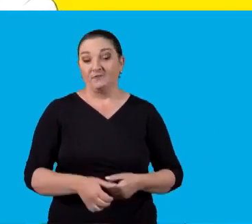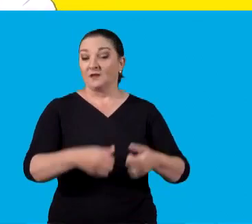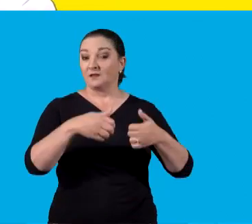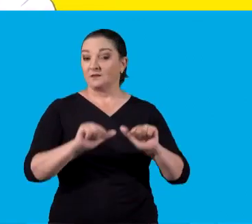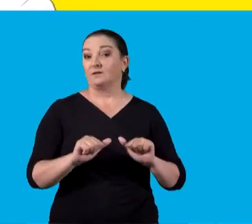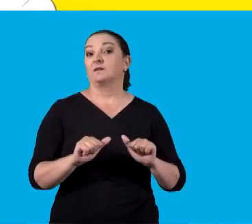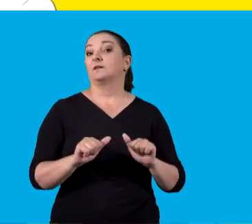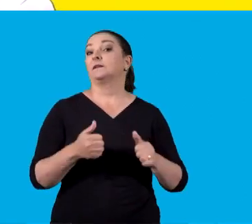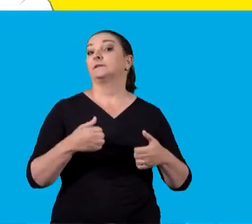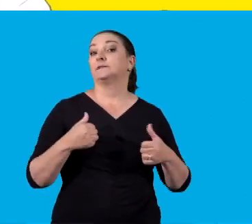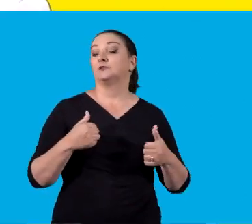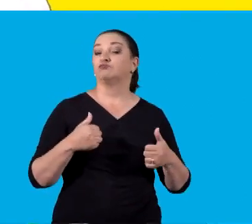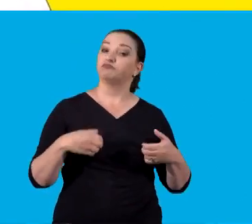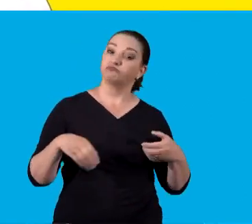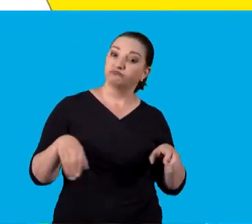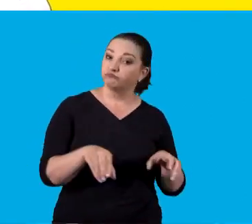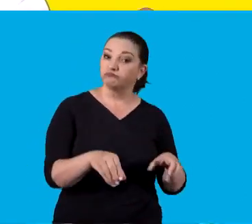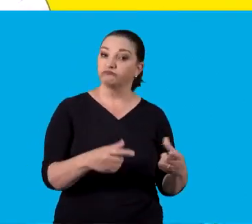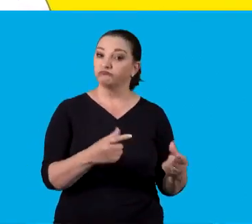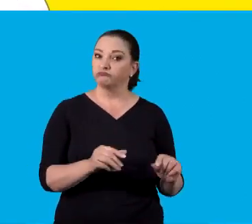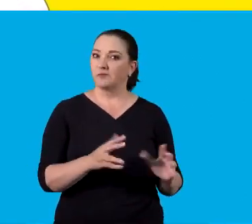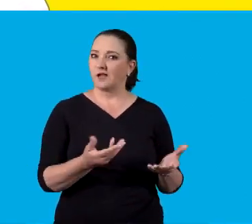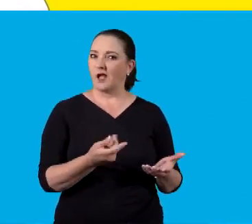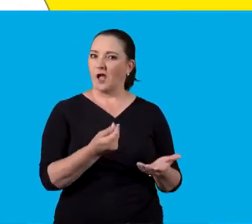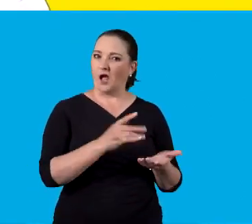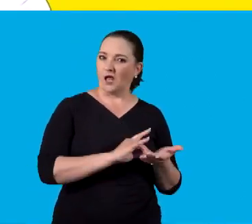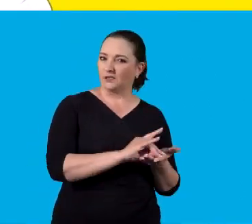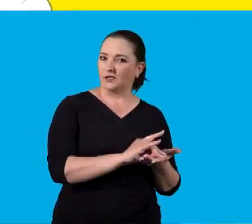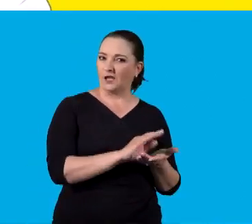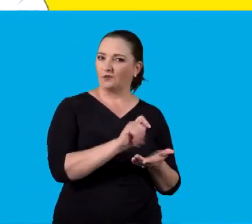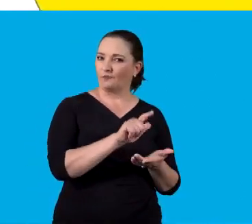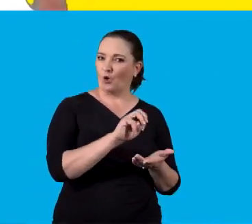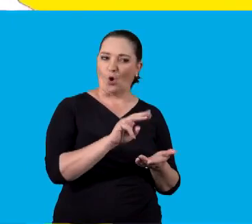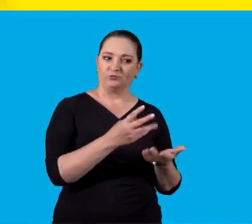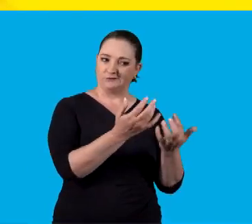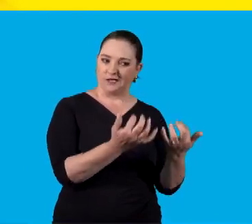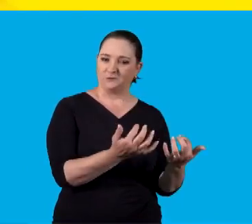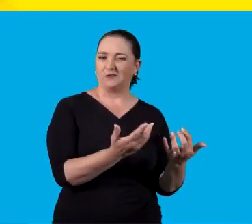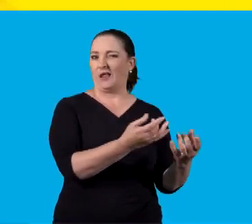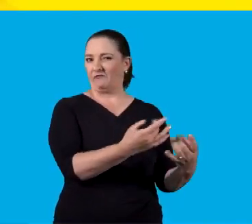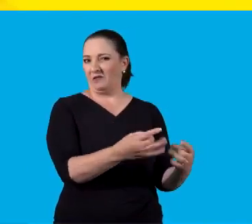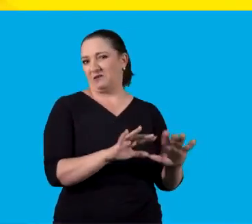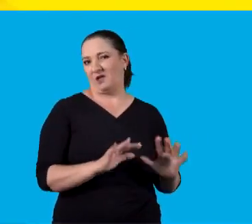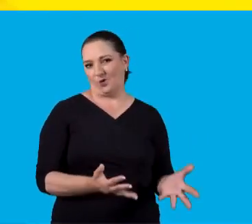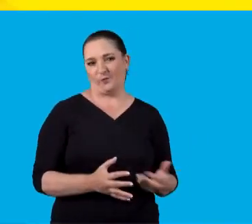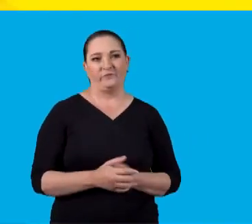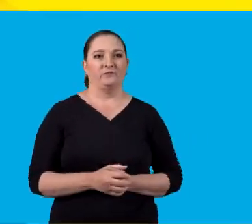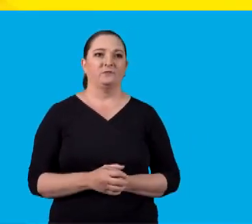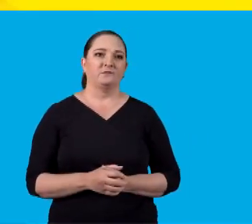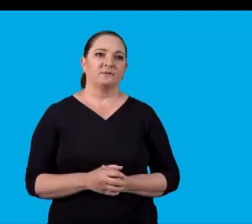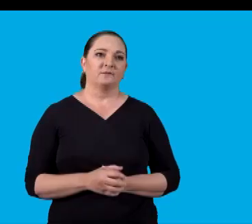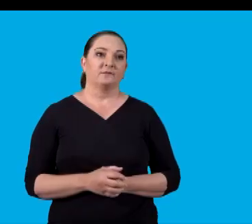And we are going to do an activity so that we can see how this will affect the cash flow statement. We are